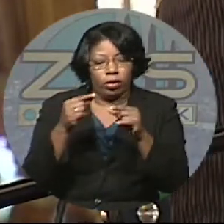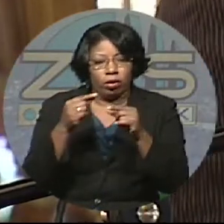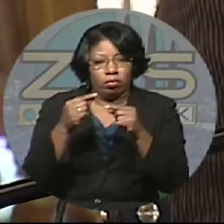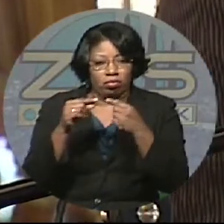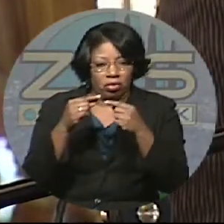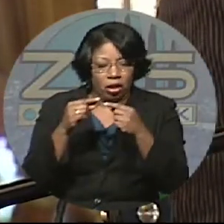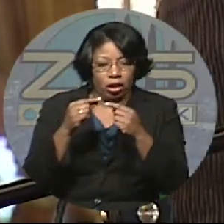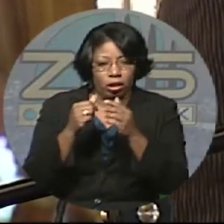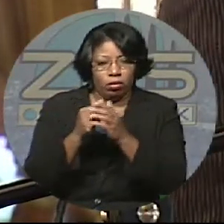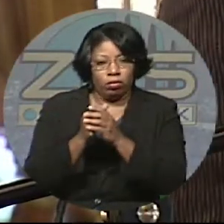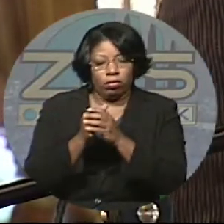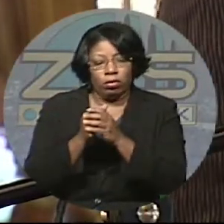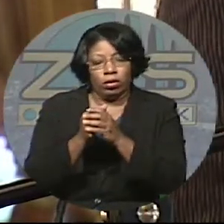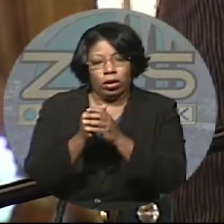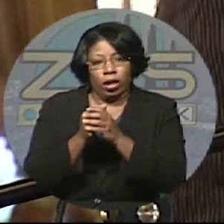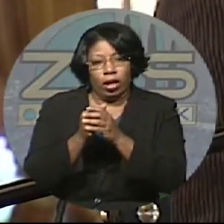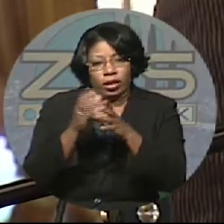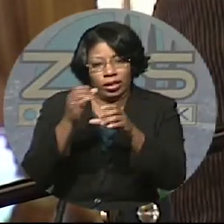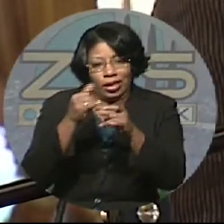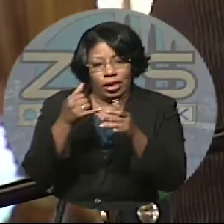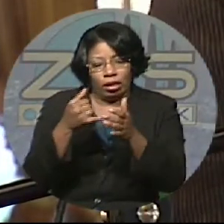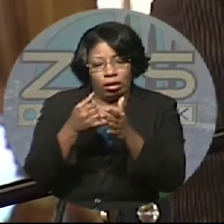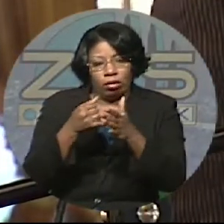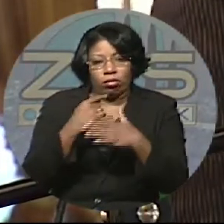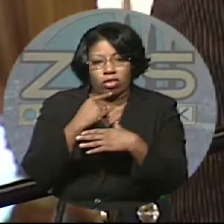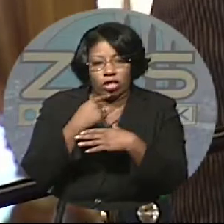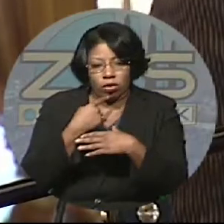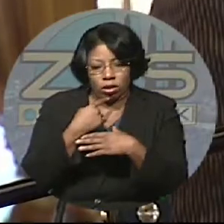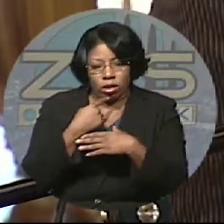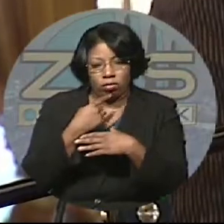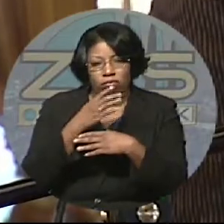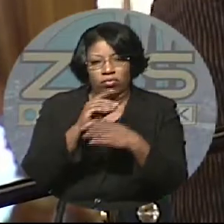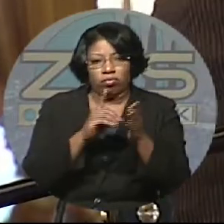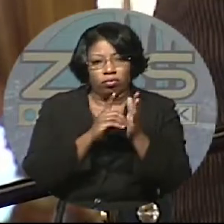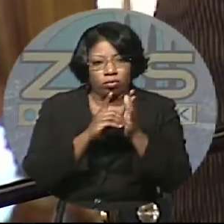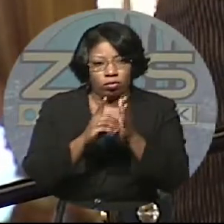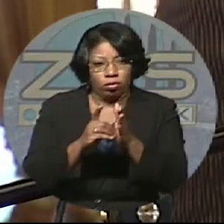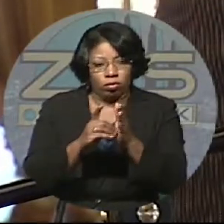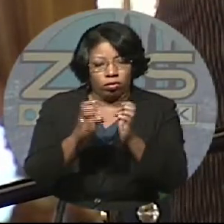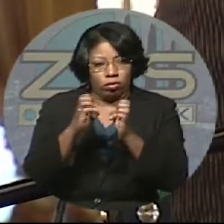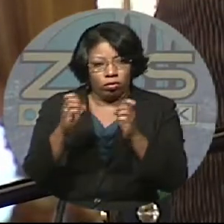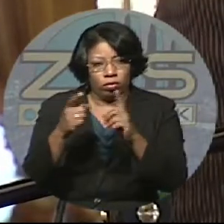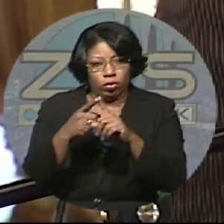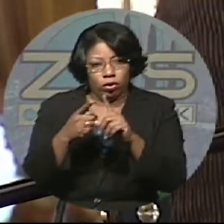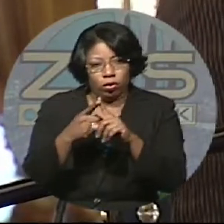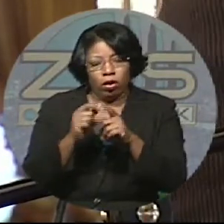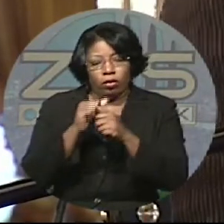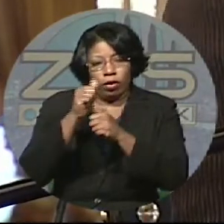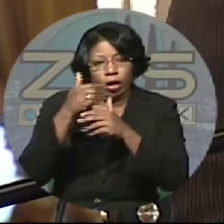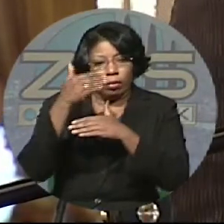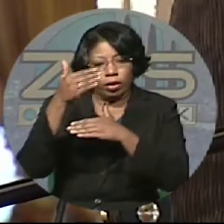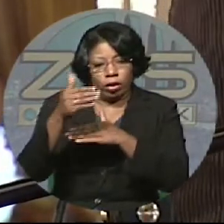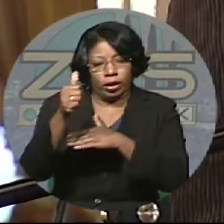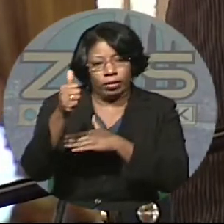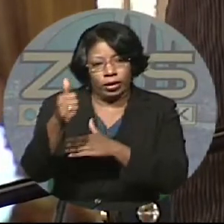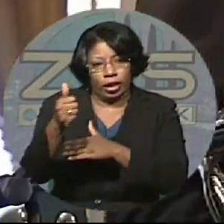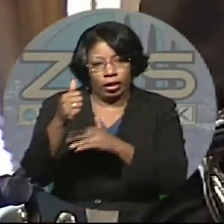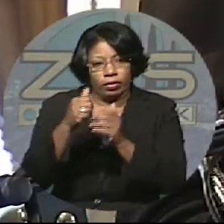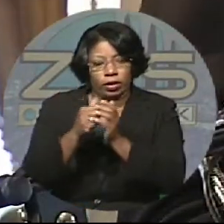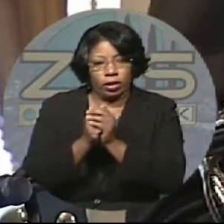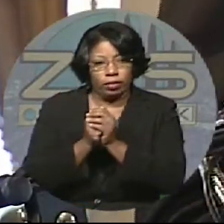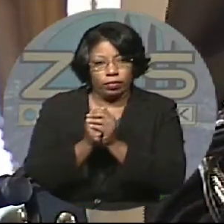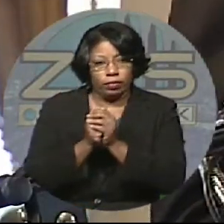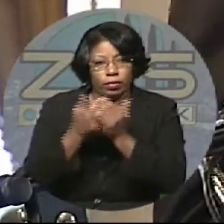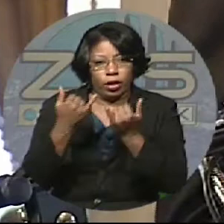sport seriously, and have demonstrated that it extends far beyond themselves.